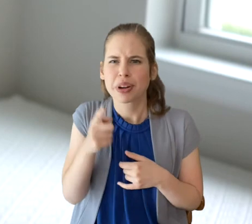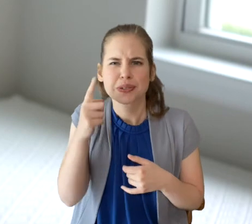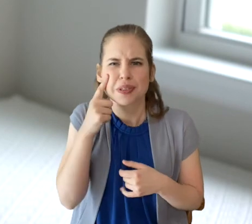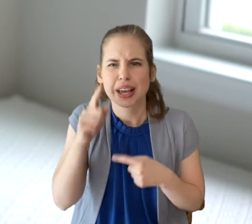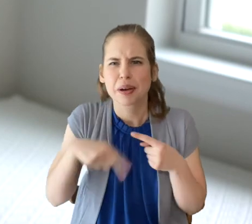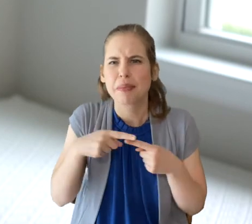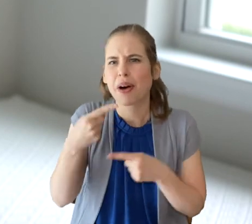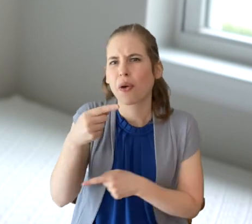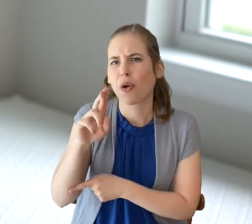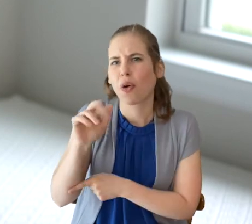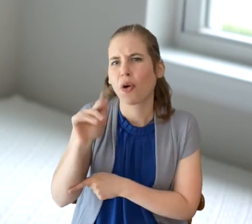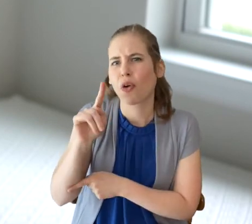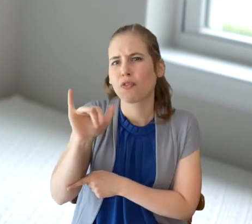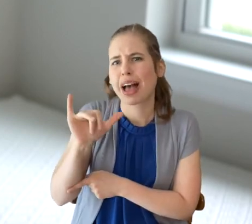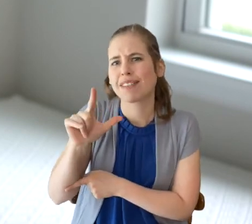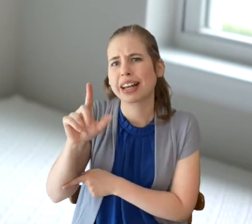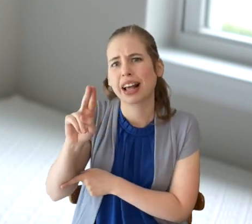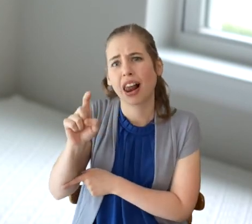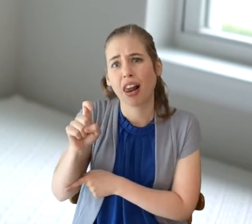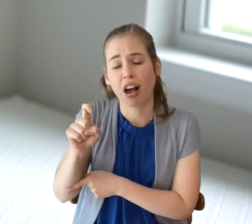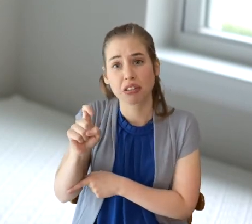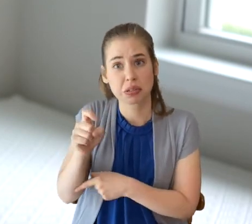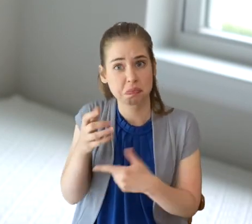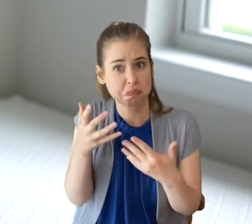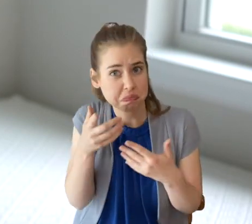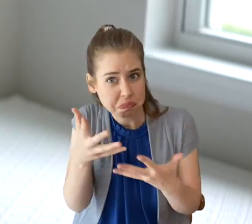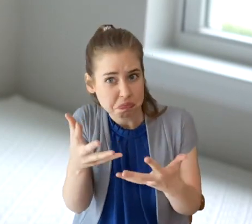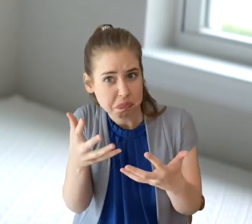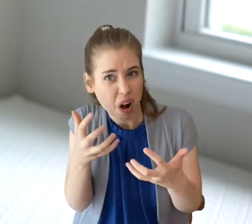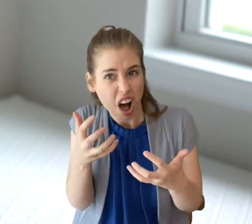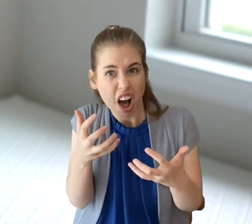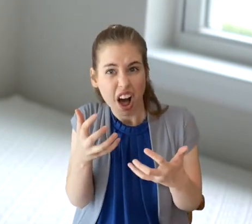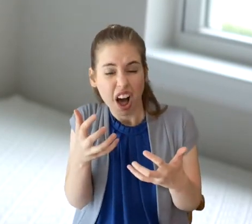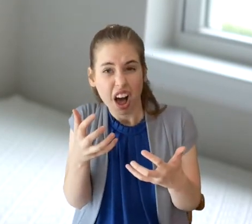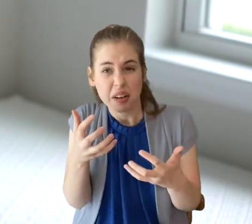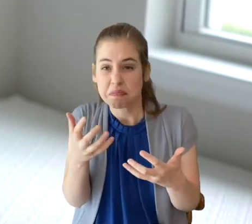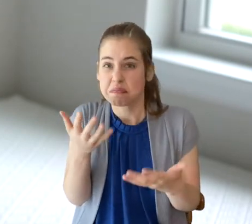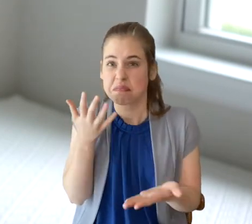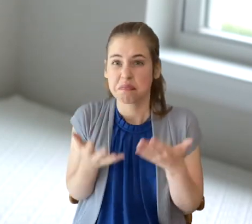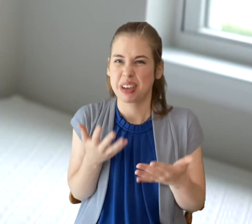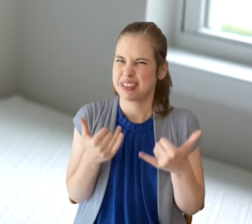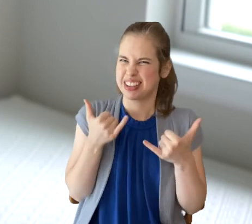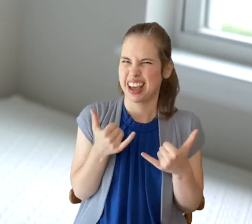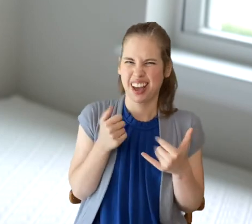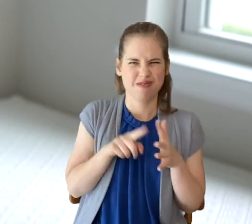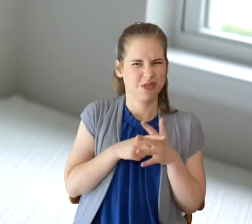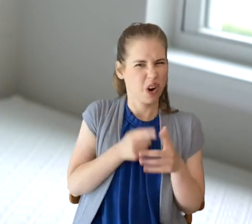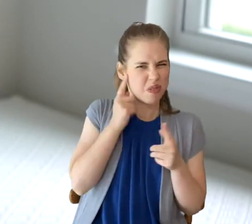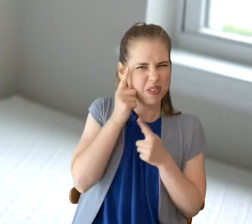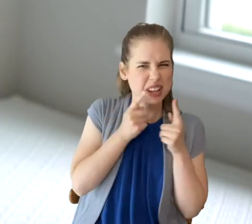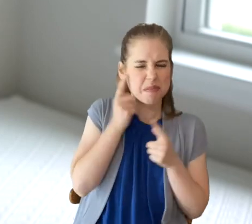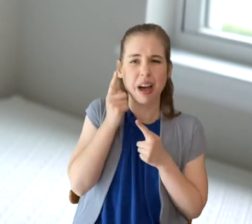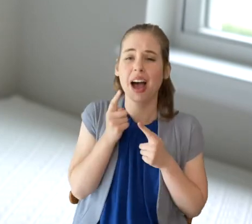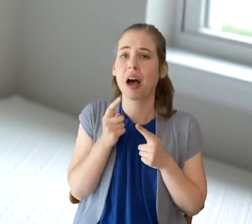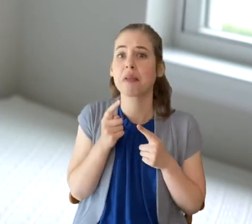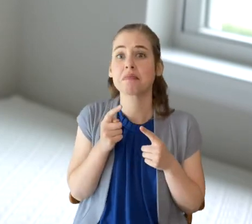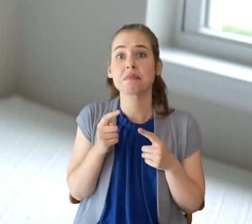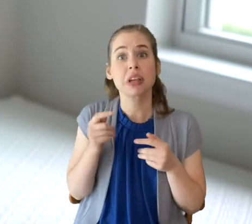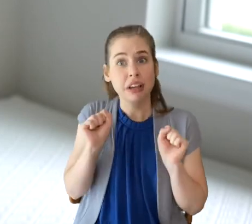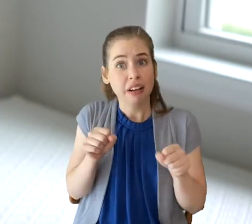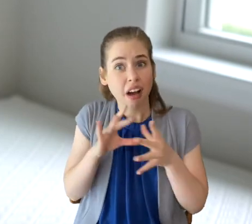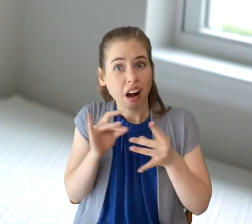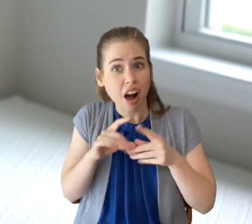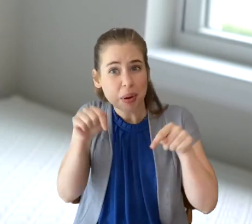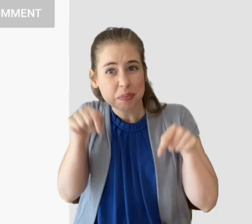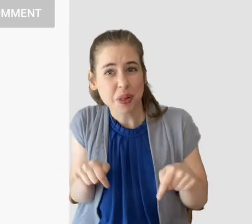it a bed you're thinking about, or only just now thinking about it? Leave a comment below and we'll try to get back to you as soon as possible if you